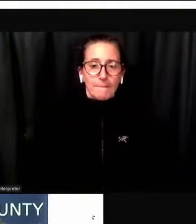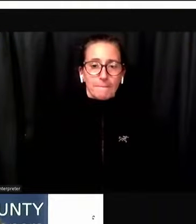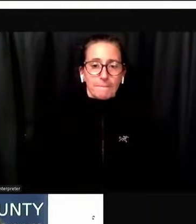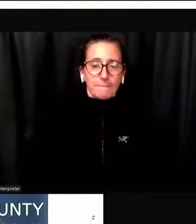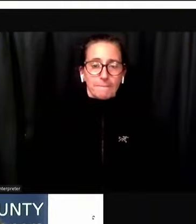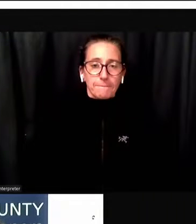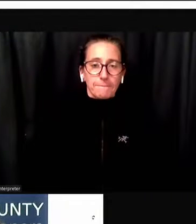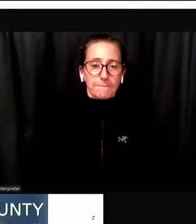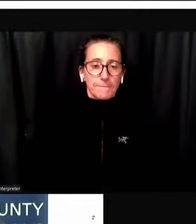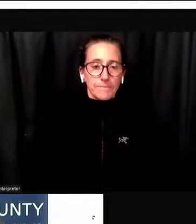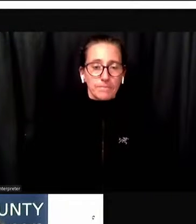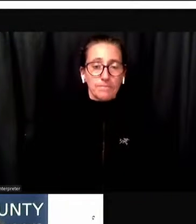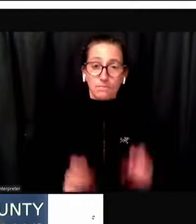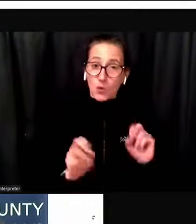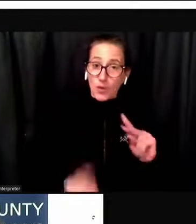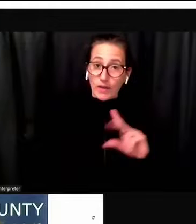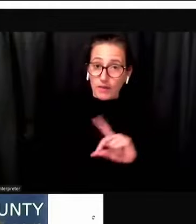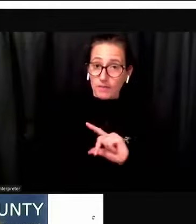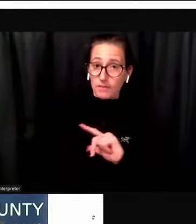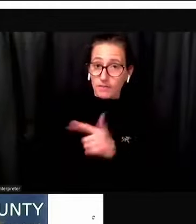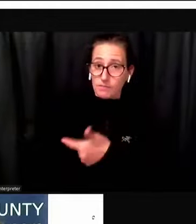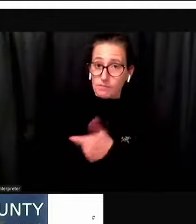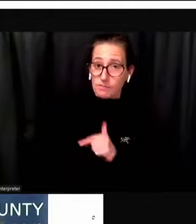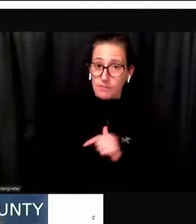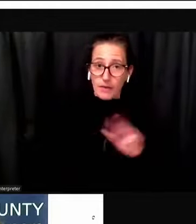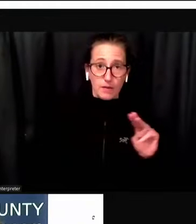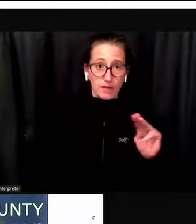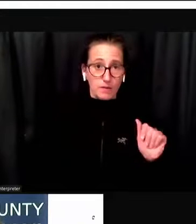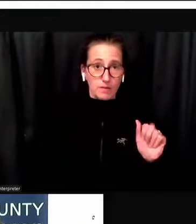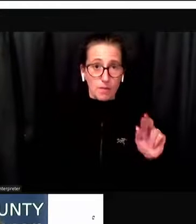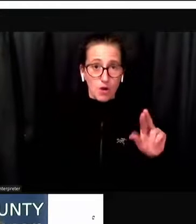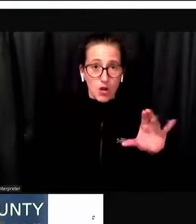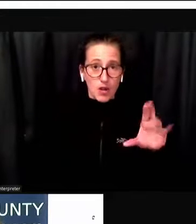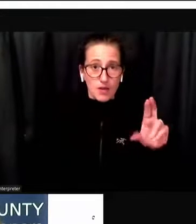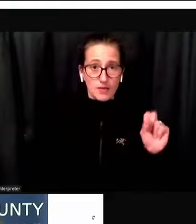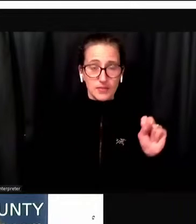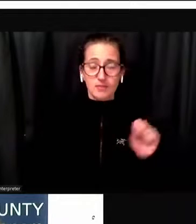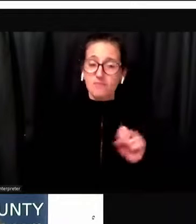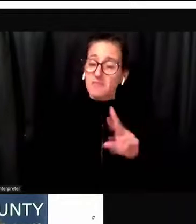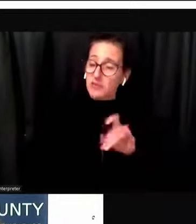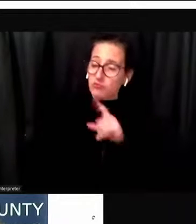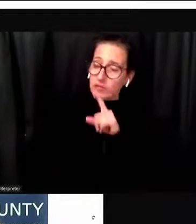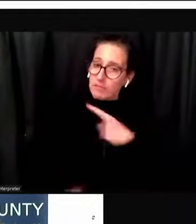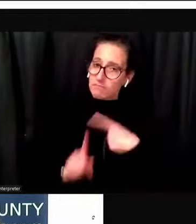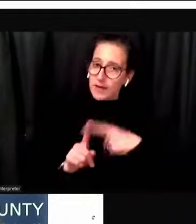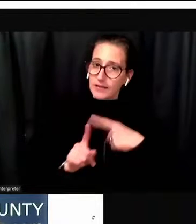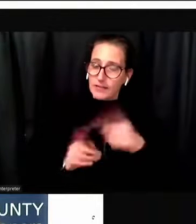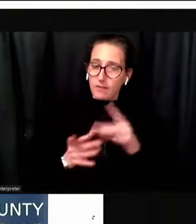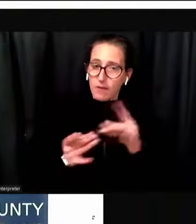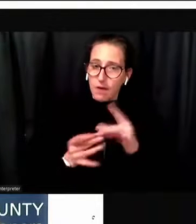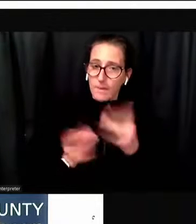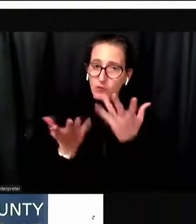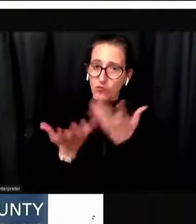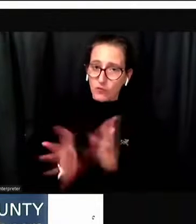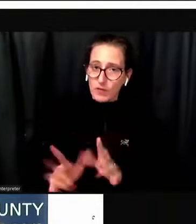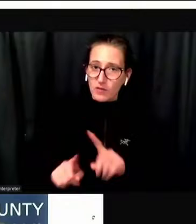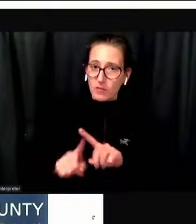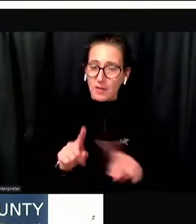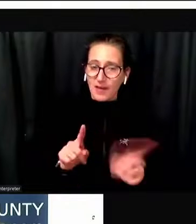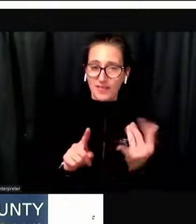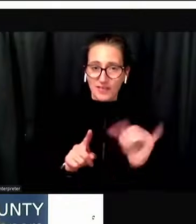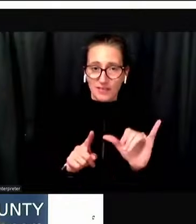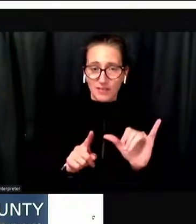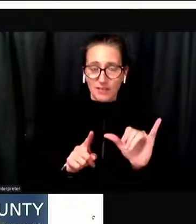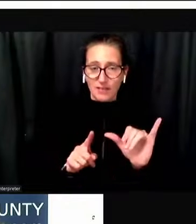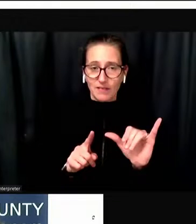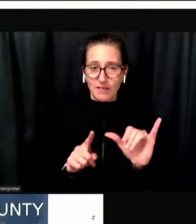All right, back to you, Marcus. That's a very positive way to close, but I'm not going to close. I'm going to pass it to